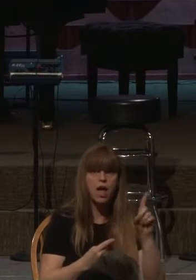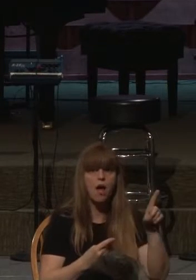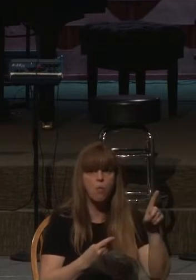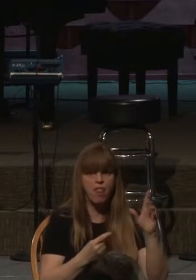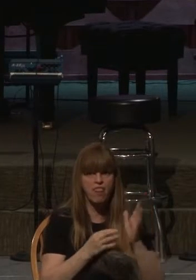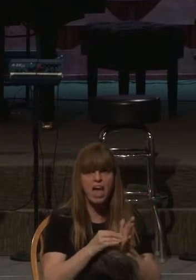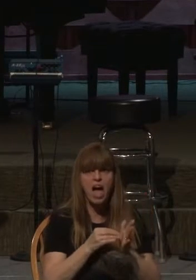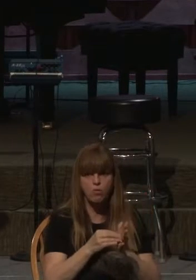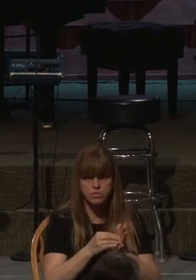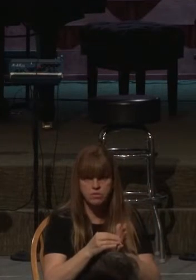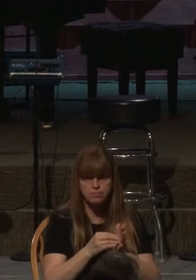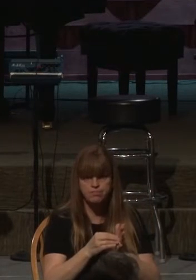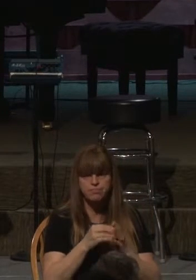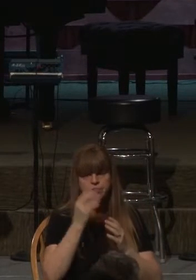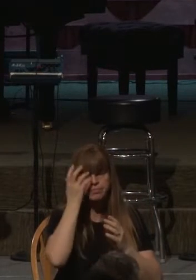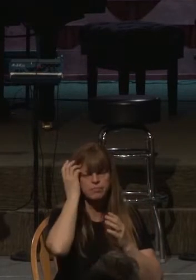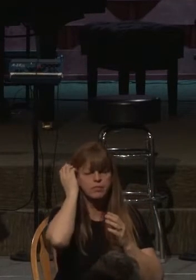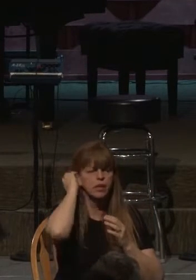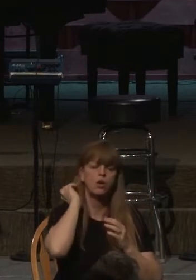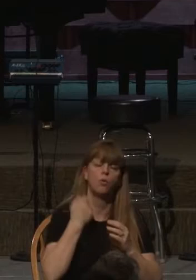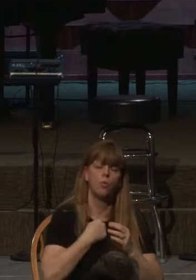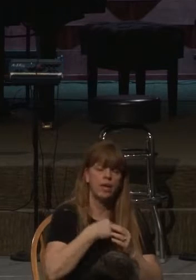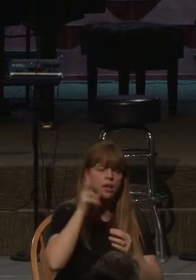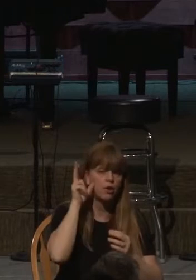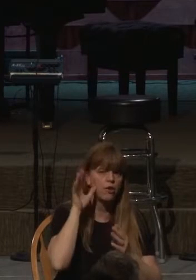Have we not heard that promise made?